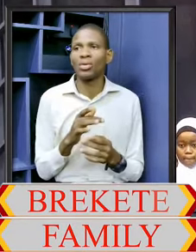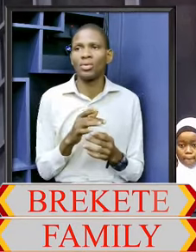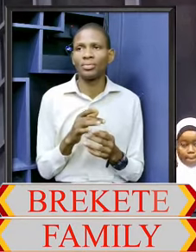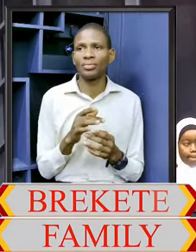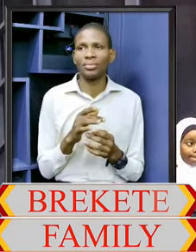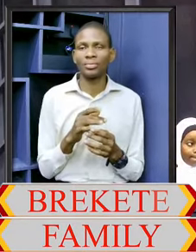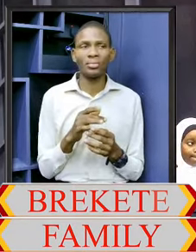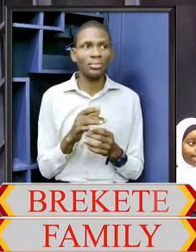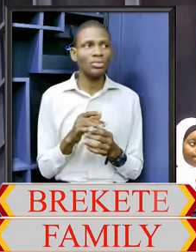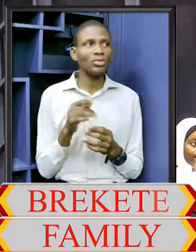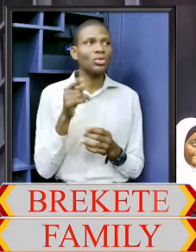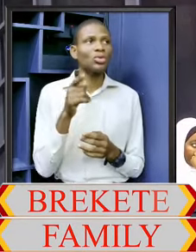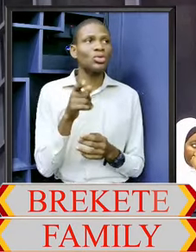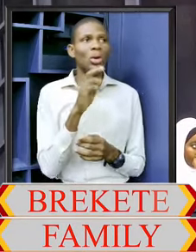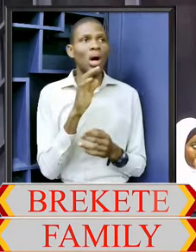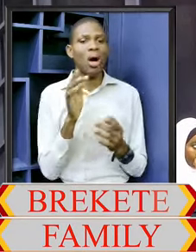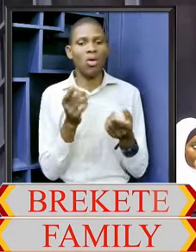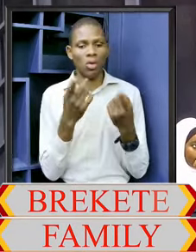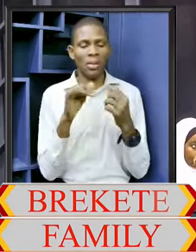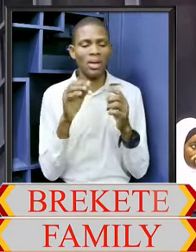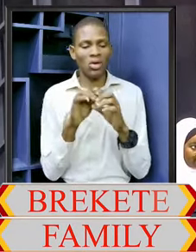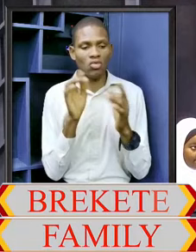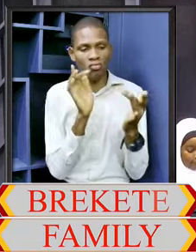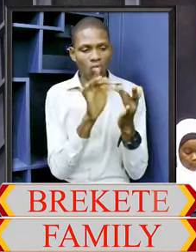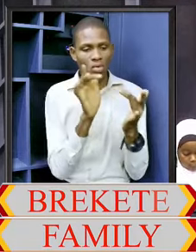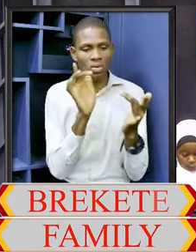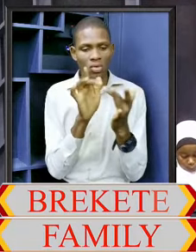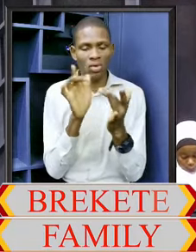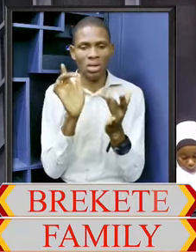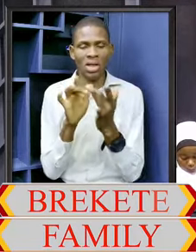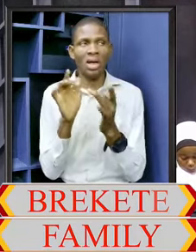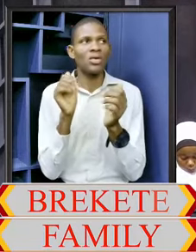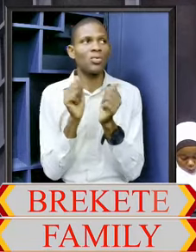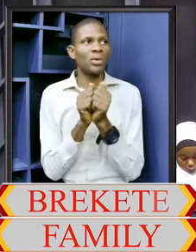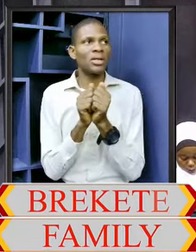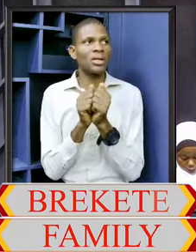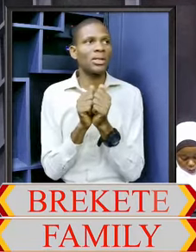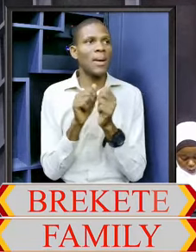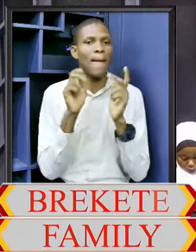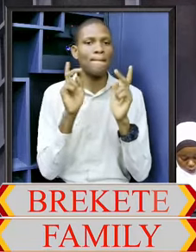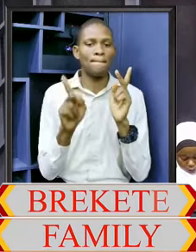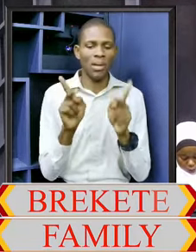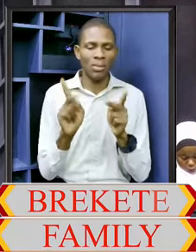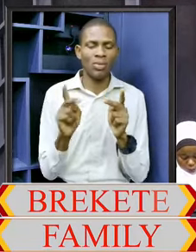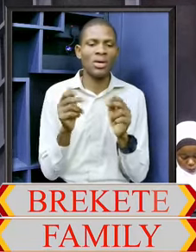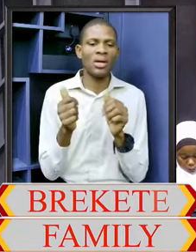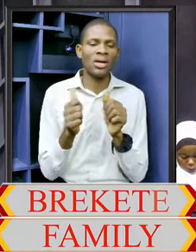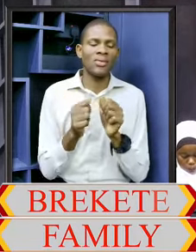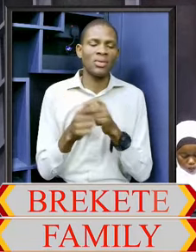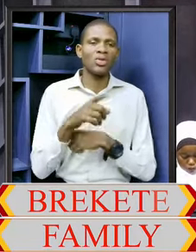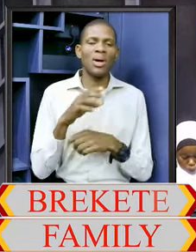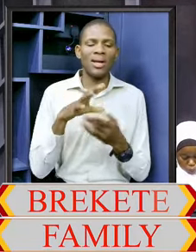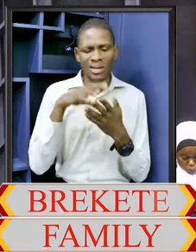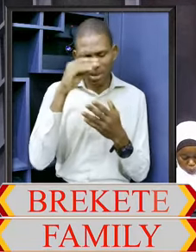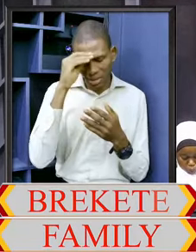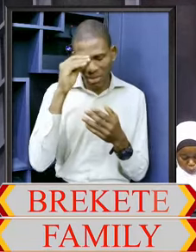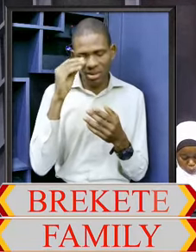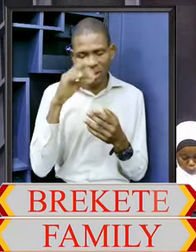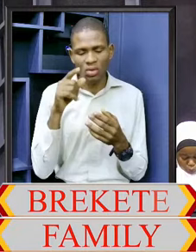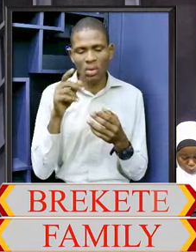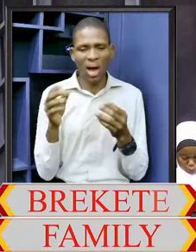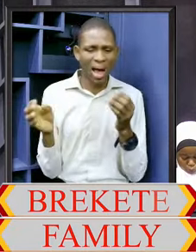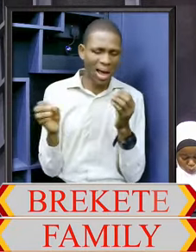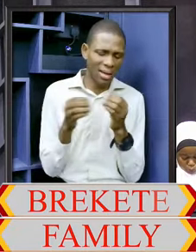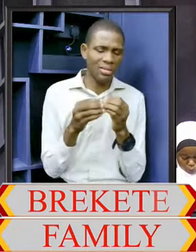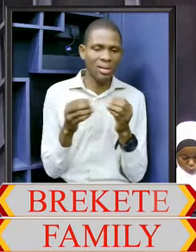network. You are coming in contact with people every day. Yes. You are learning people and you are adding to your network. Exactly.